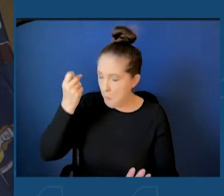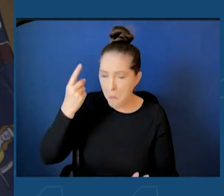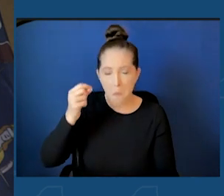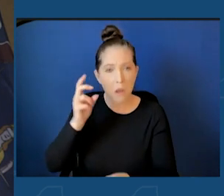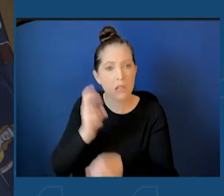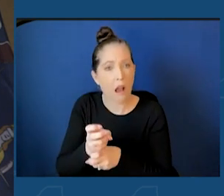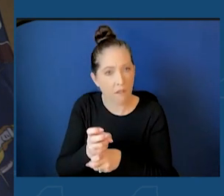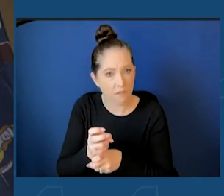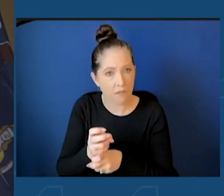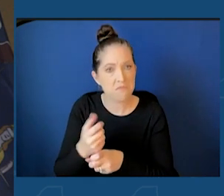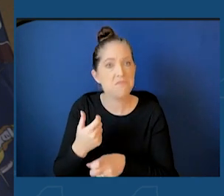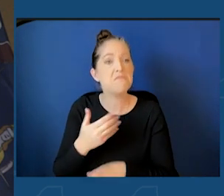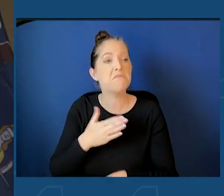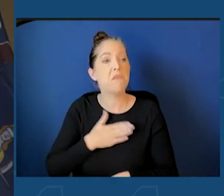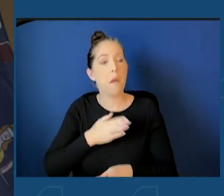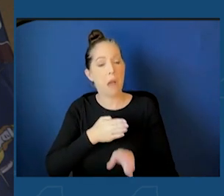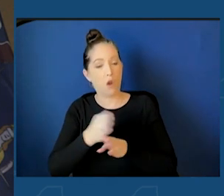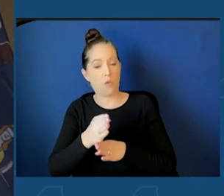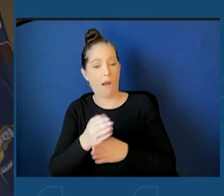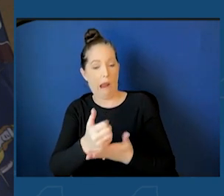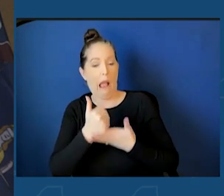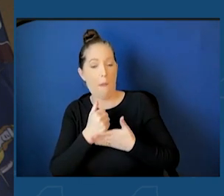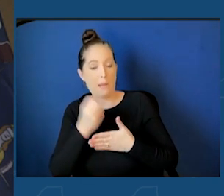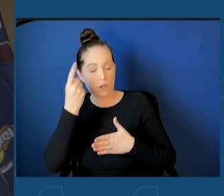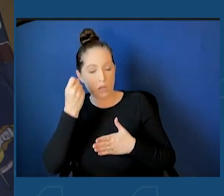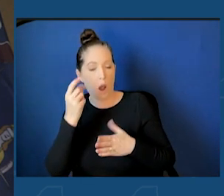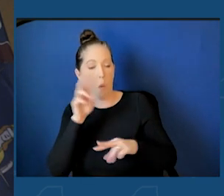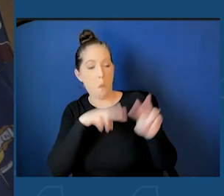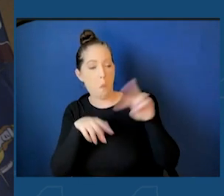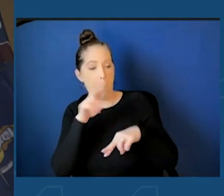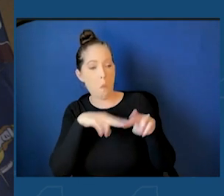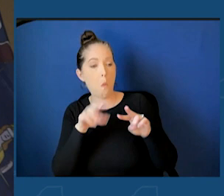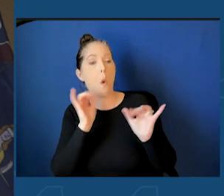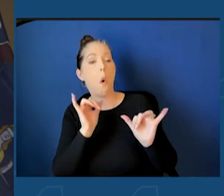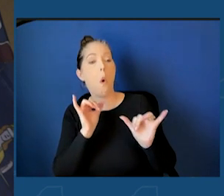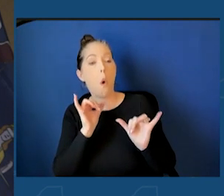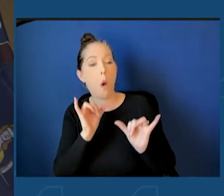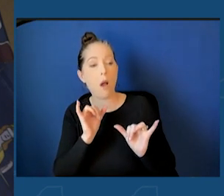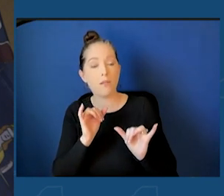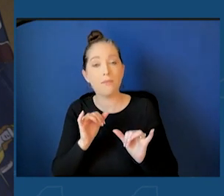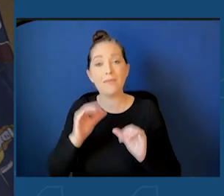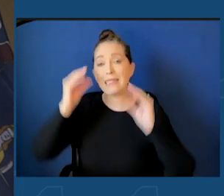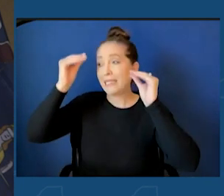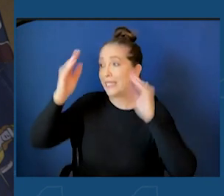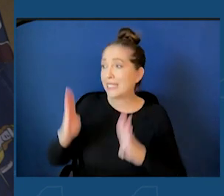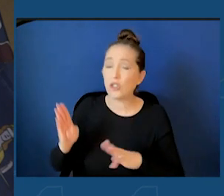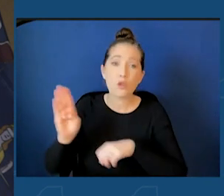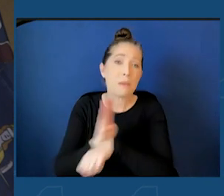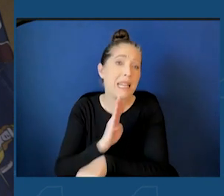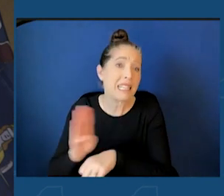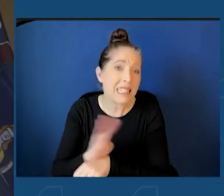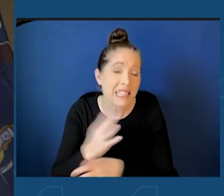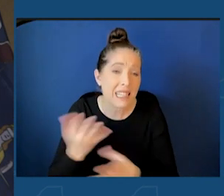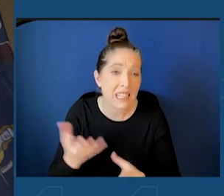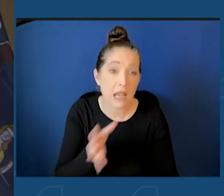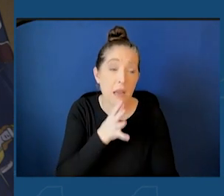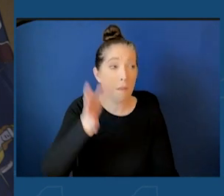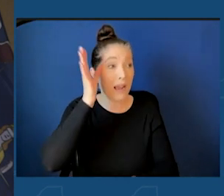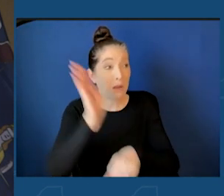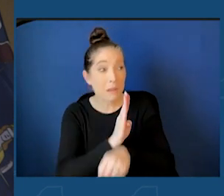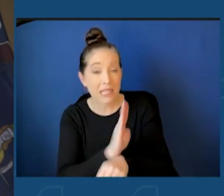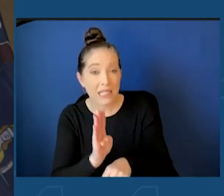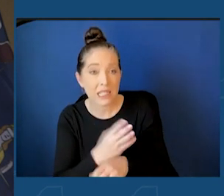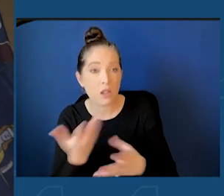for. But parents, they don't know the signs always. Teachers have so much on their minds. I mean, who are the people who are going to say, yeah, this person needs